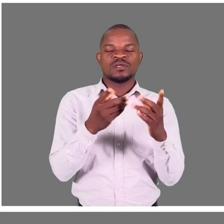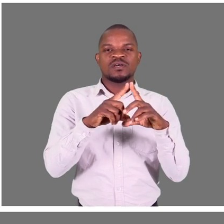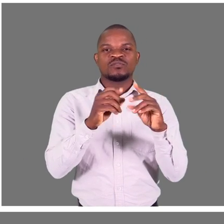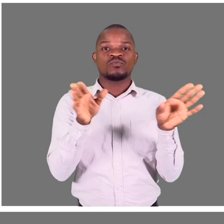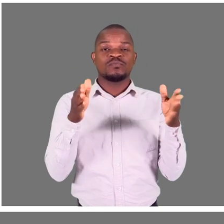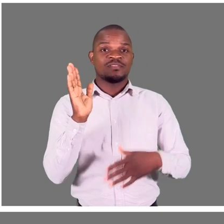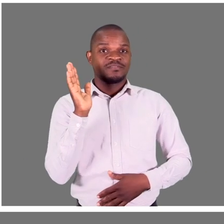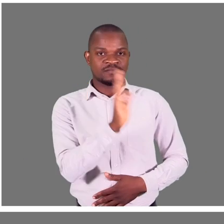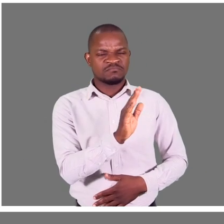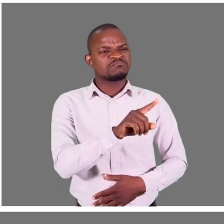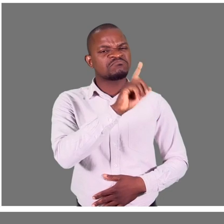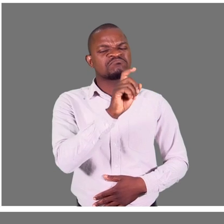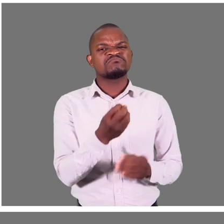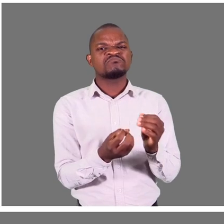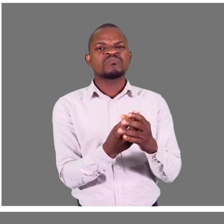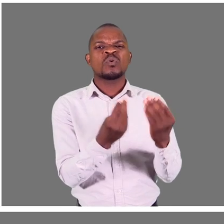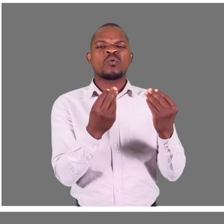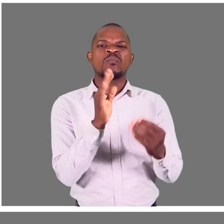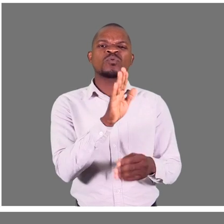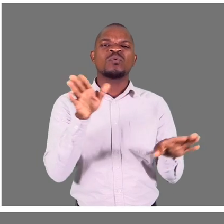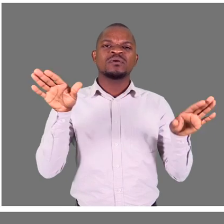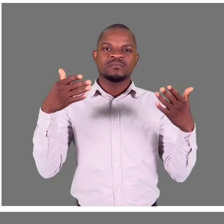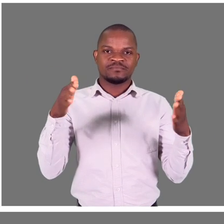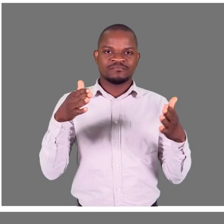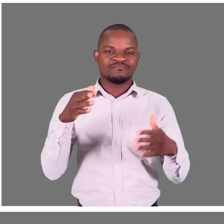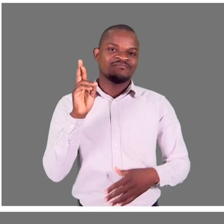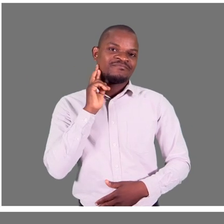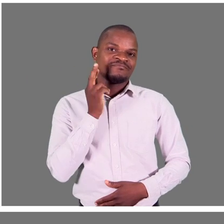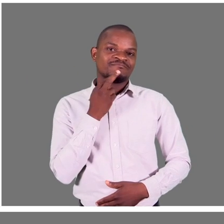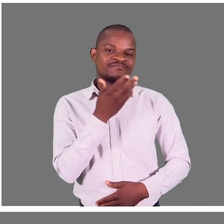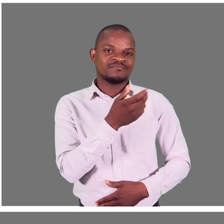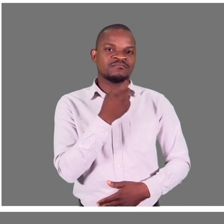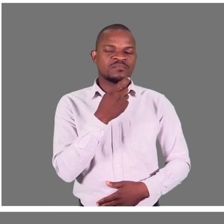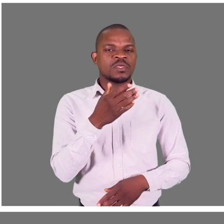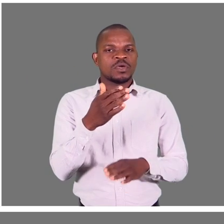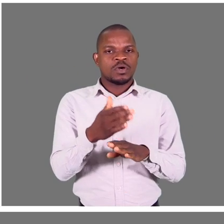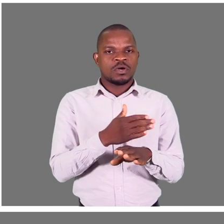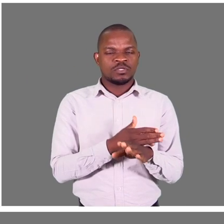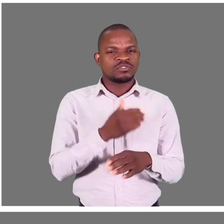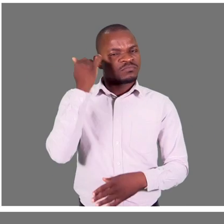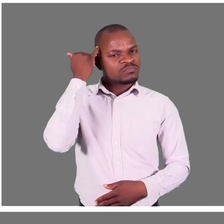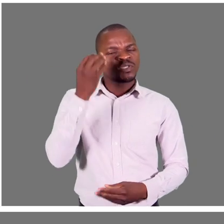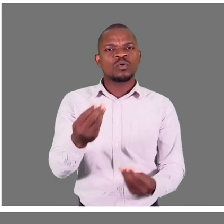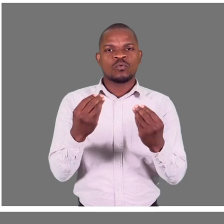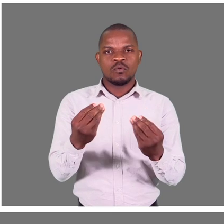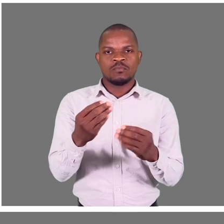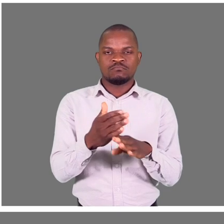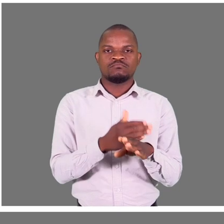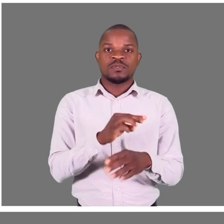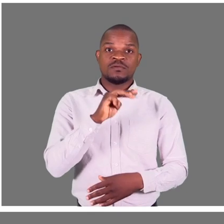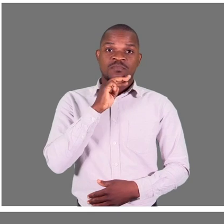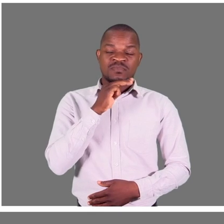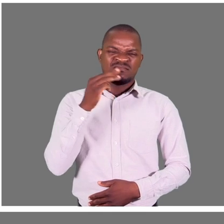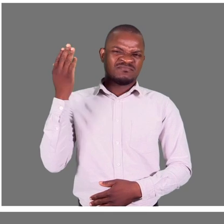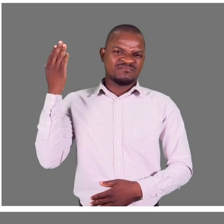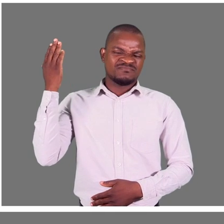your platform, your company, how did come to Oceania? The idea came through my mother,